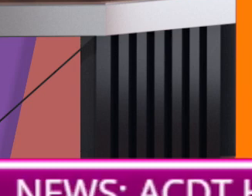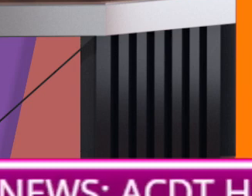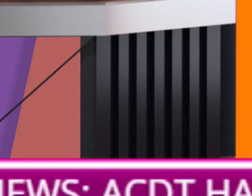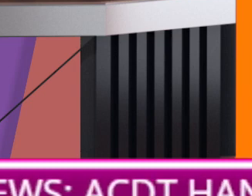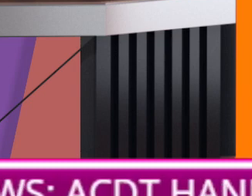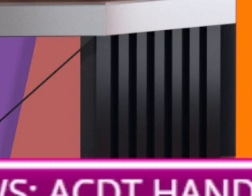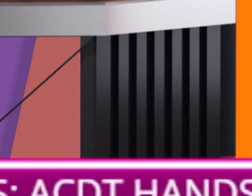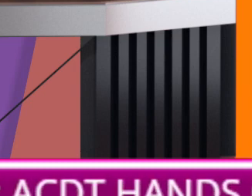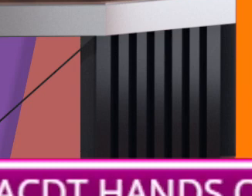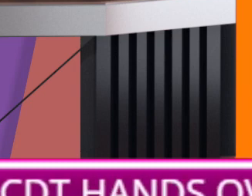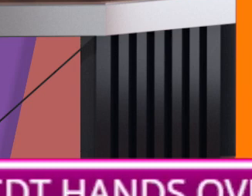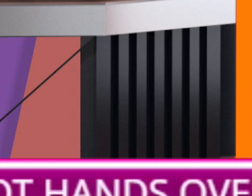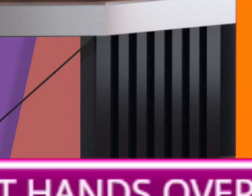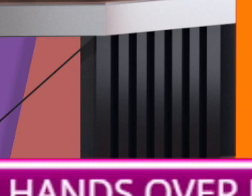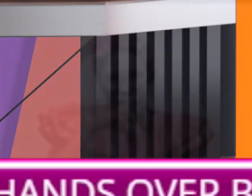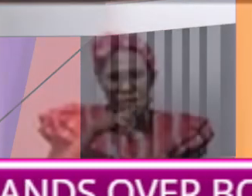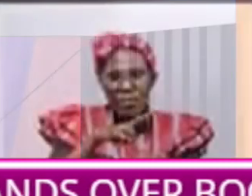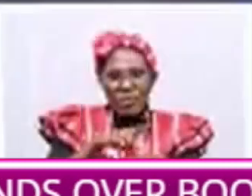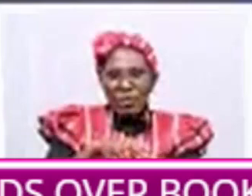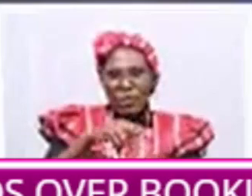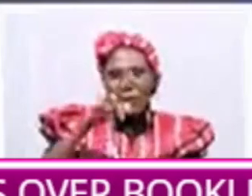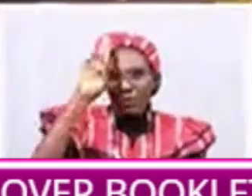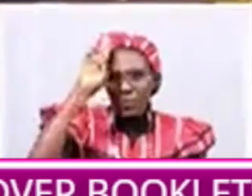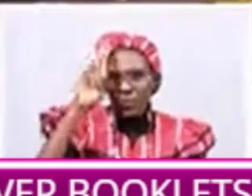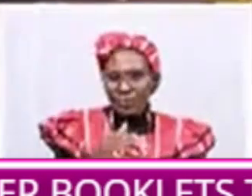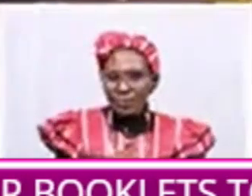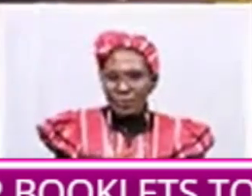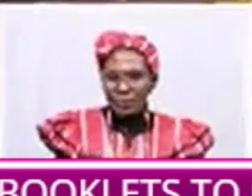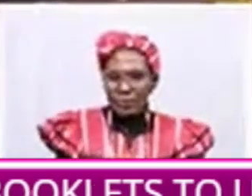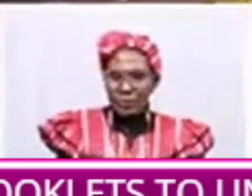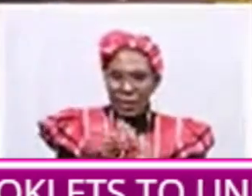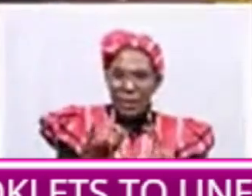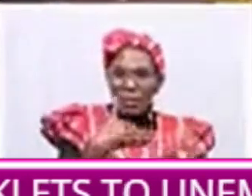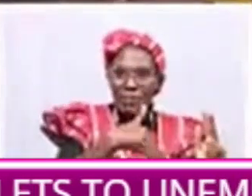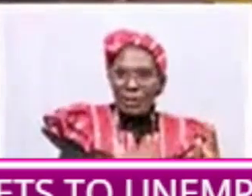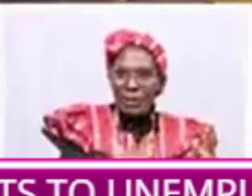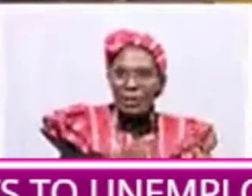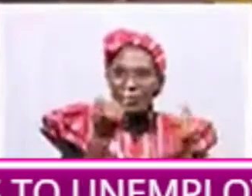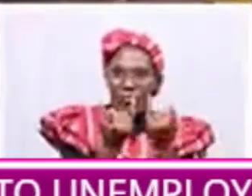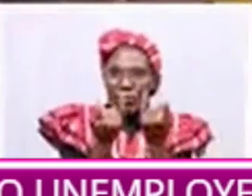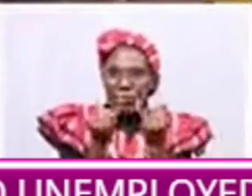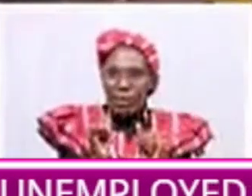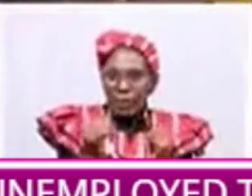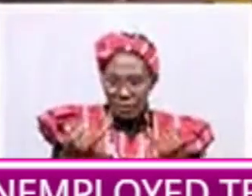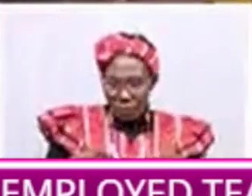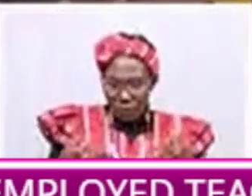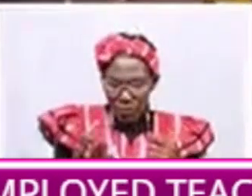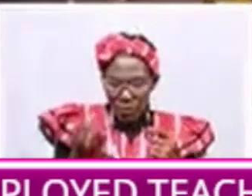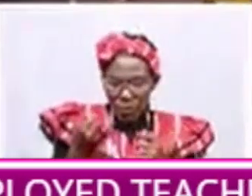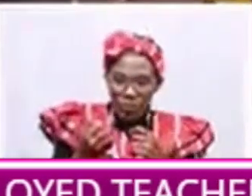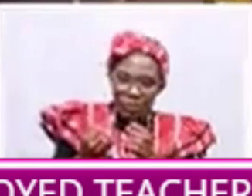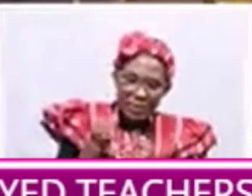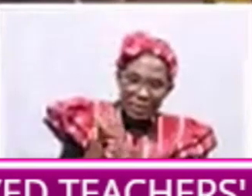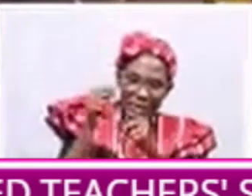economic prosperity. Have a look. The celebration of Namibia's independence this year, here in